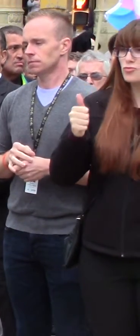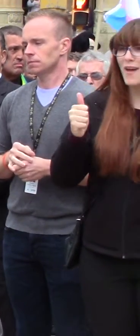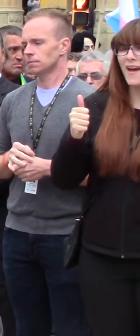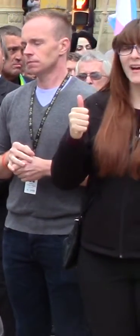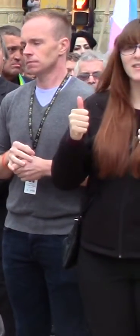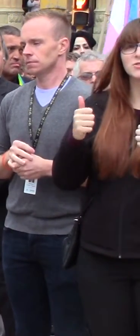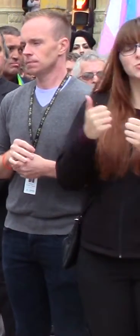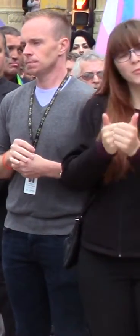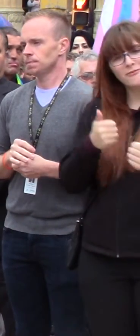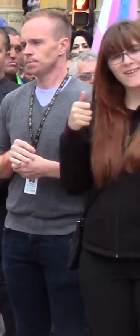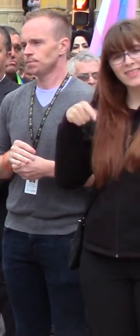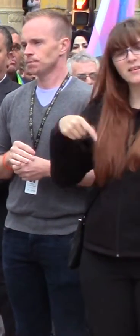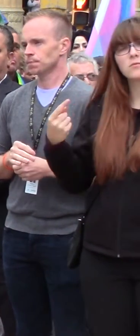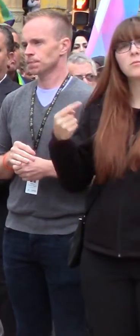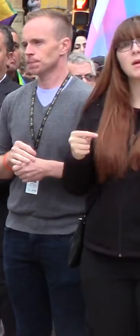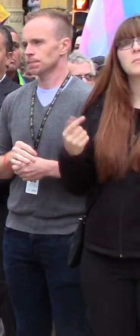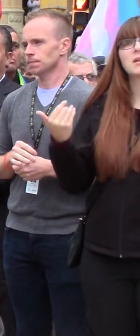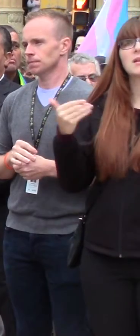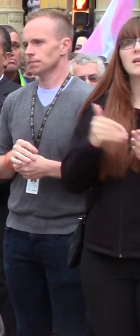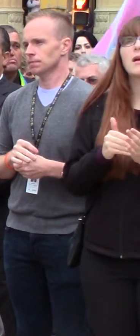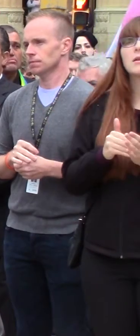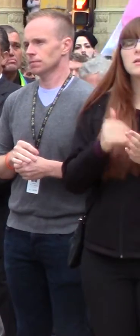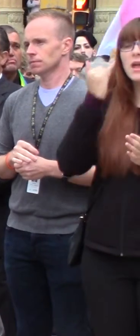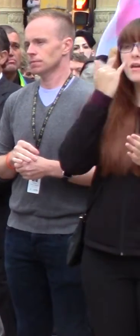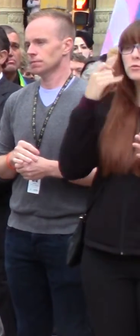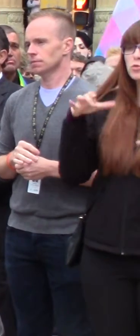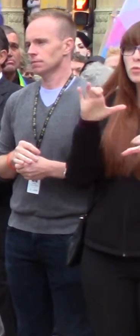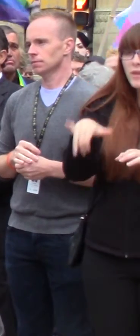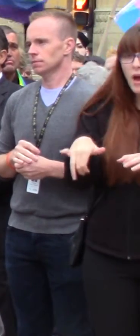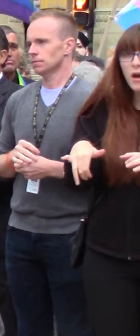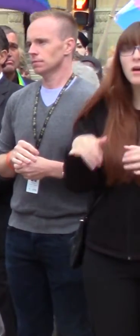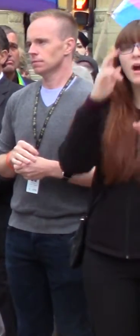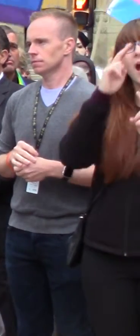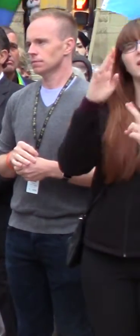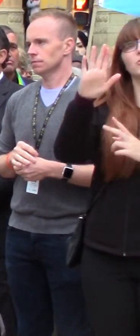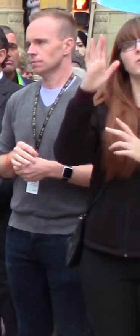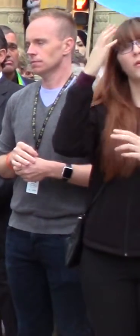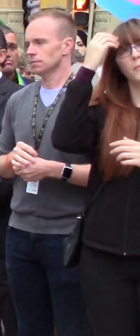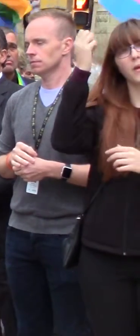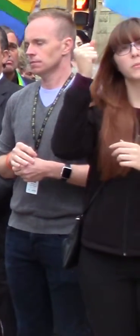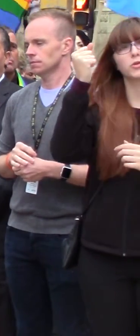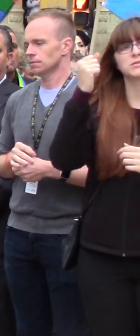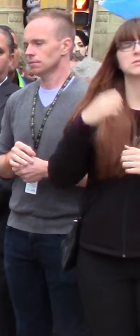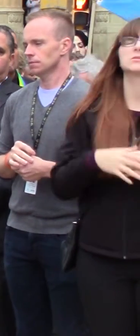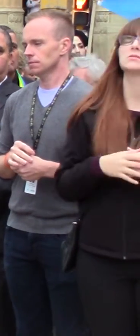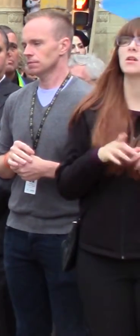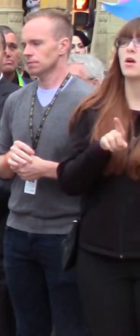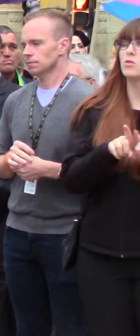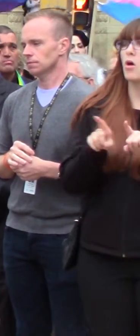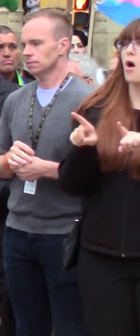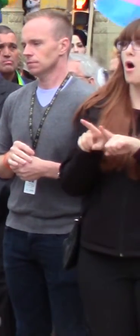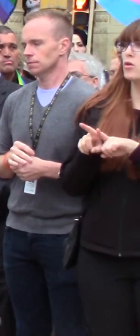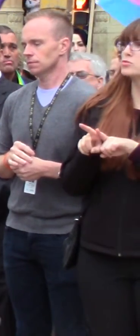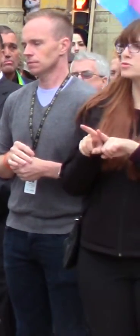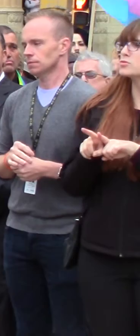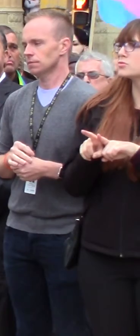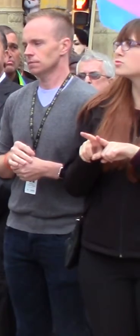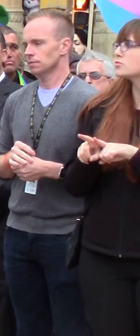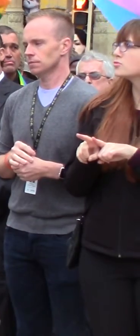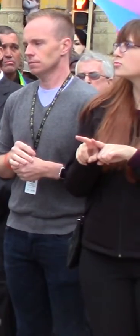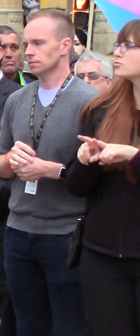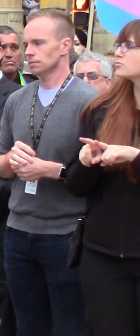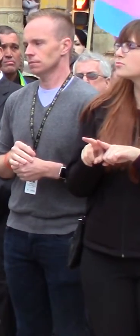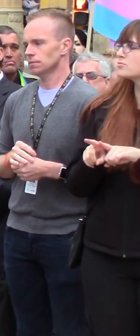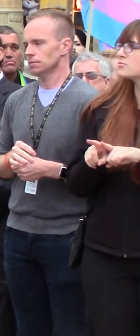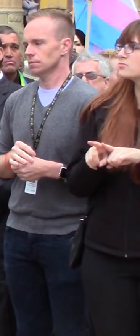do that, we will not just honor their memories, but restore a measure of sanity to what is truly